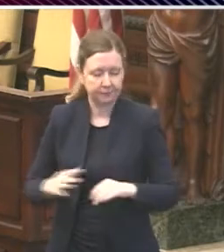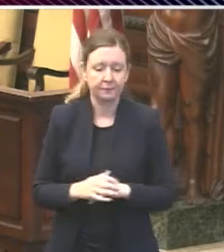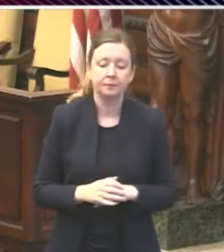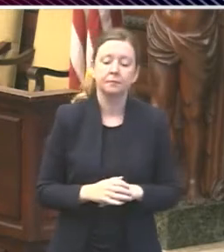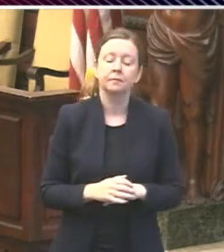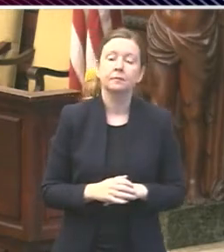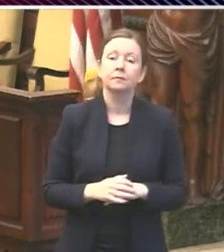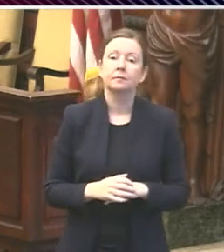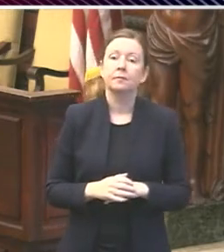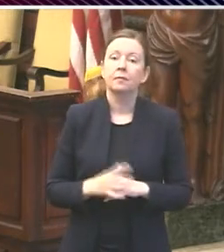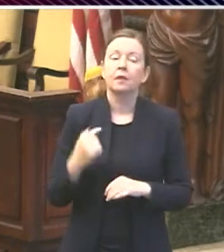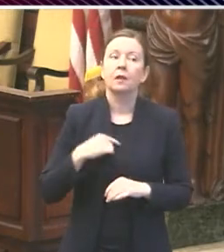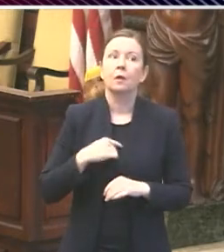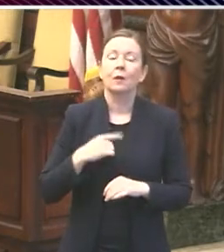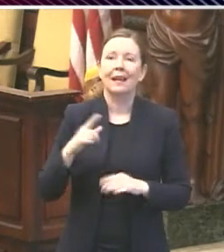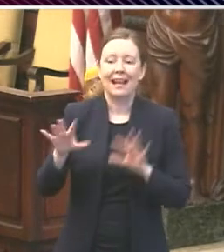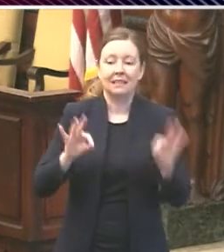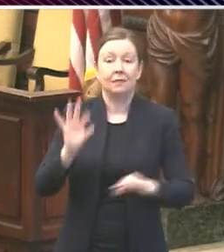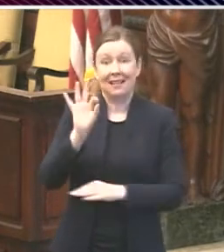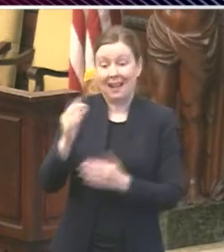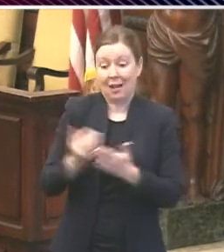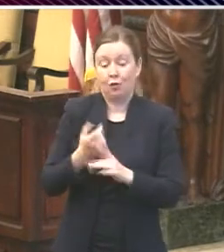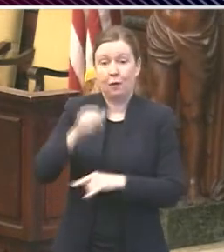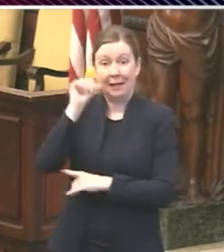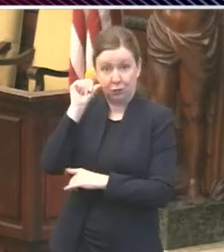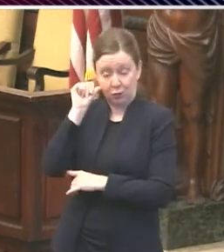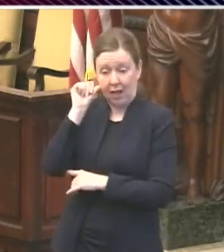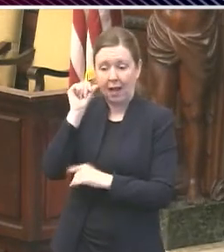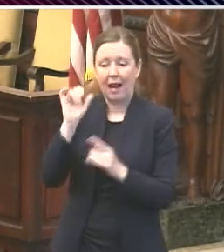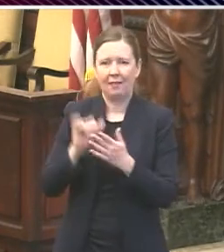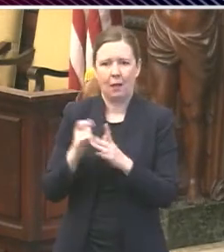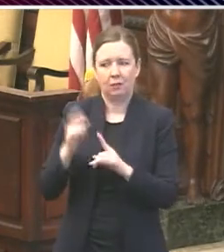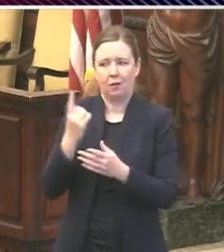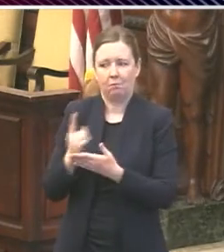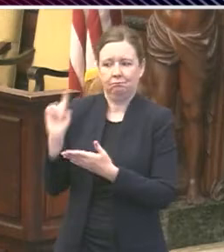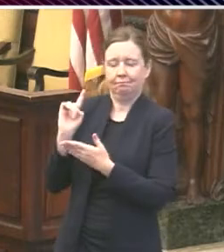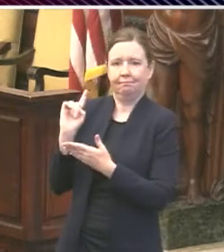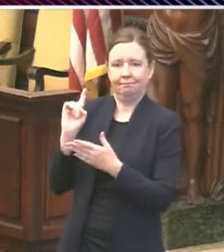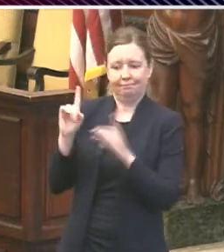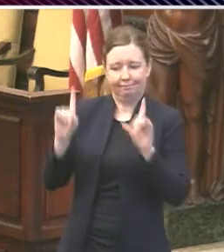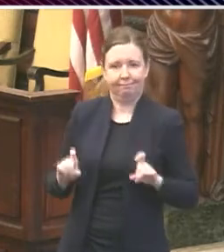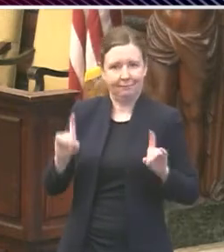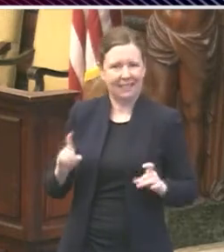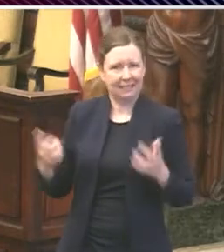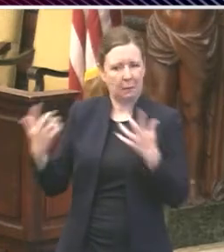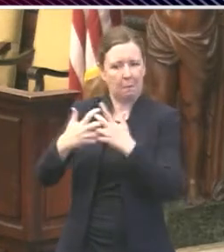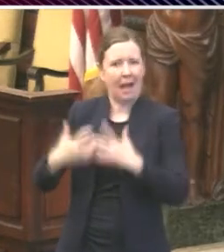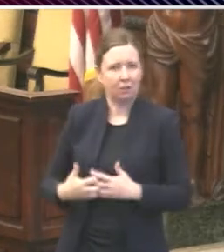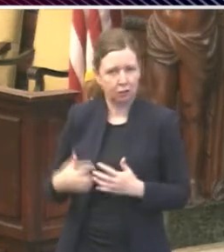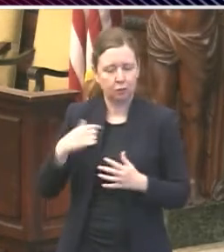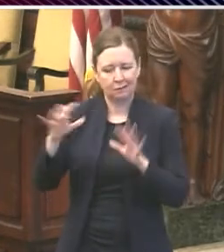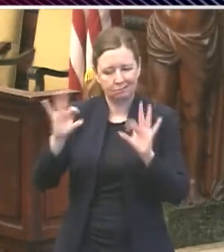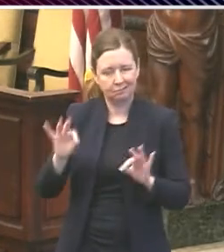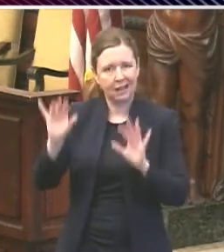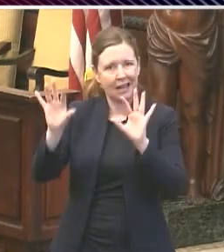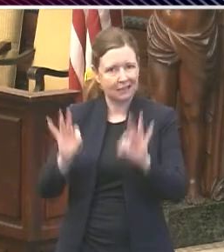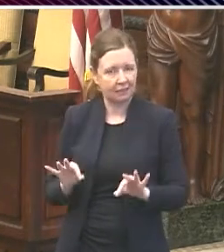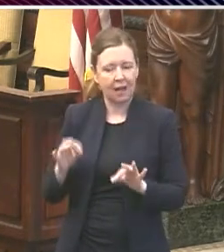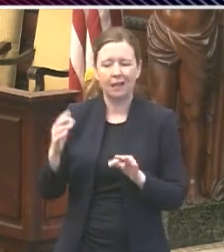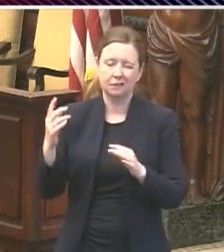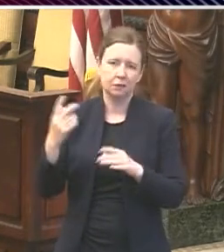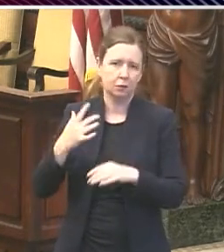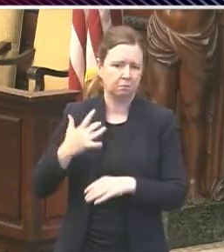that we identified 9 new ones when we do our roughly weekly data match. So we pick up identification of deaths usually about once a week through